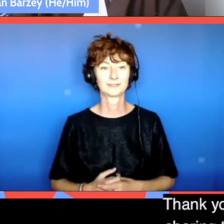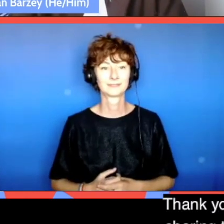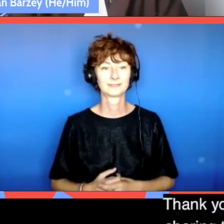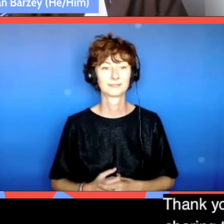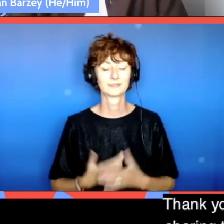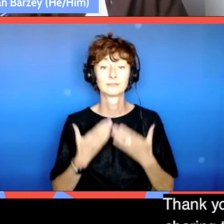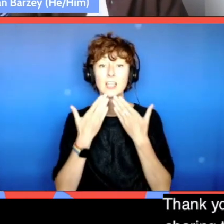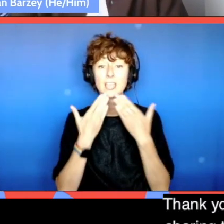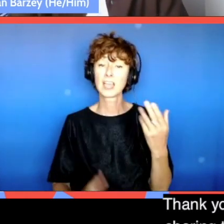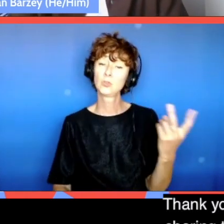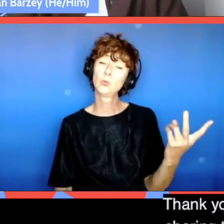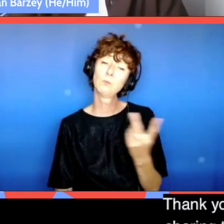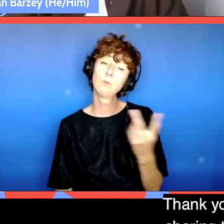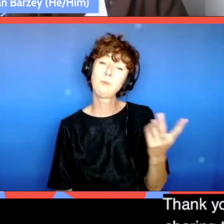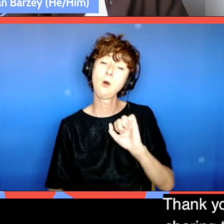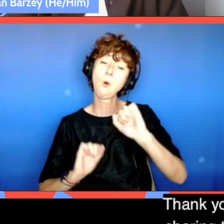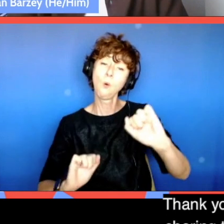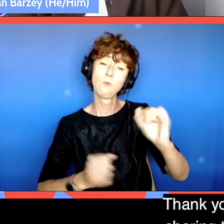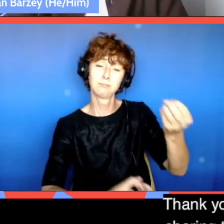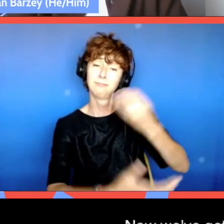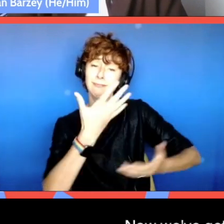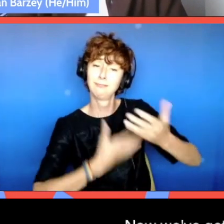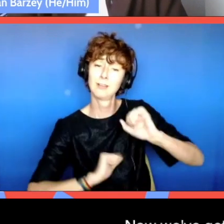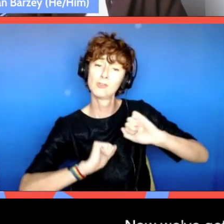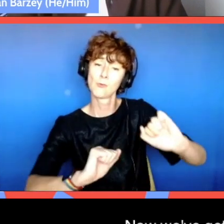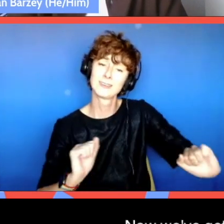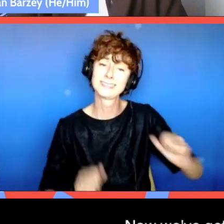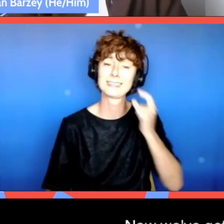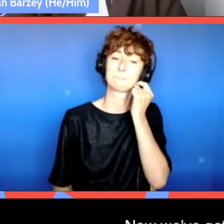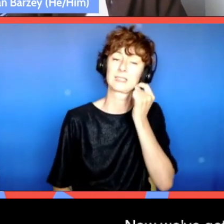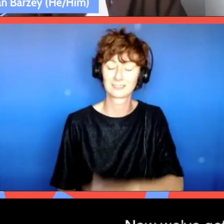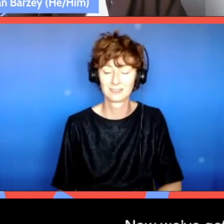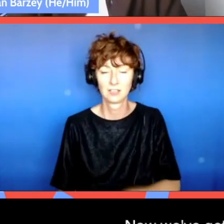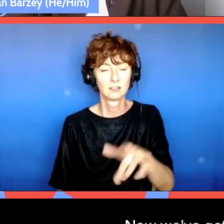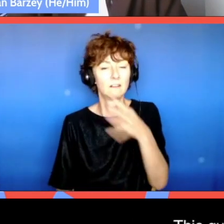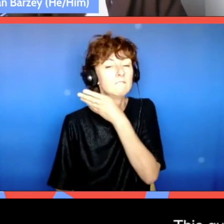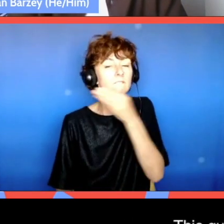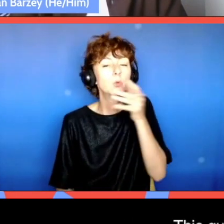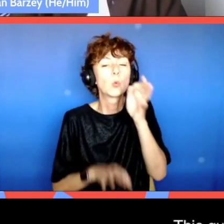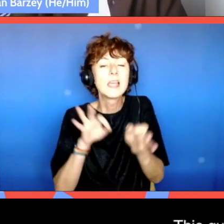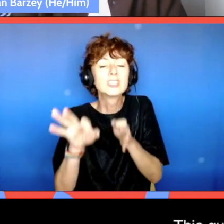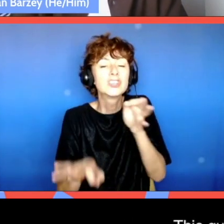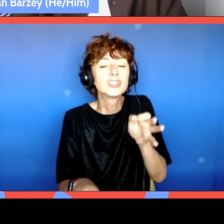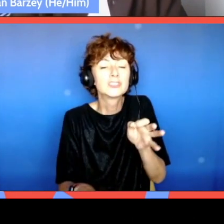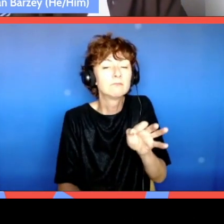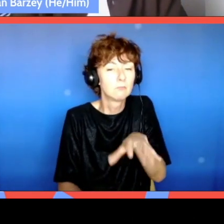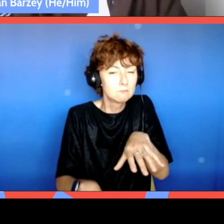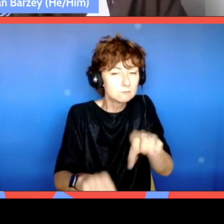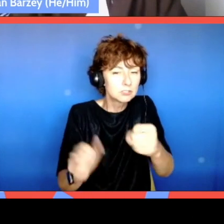Thank you both so much for sharing those amazing tips. Now we've got a few questions for you. This question's for